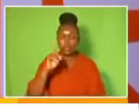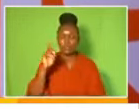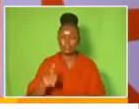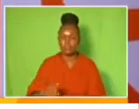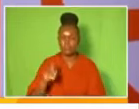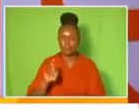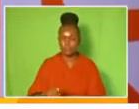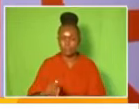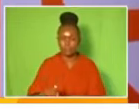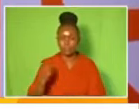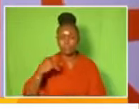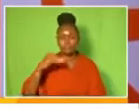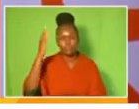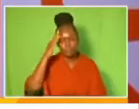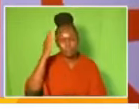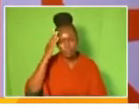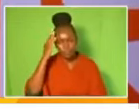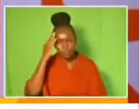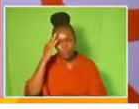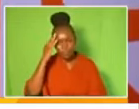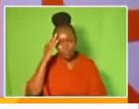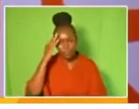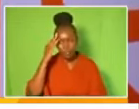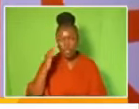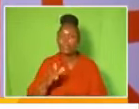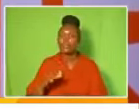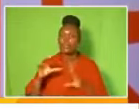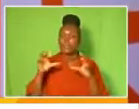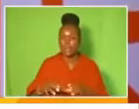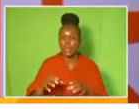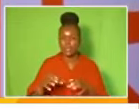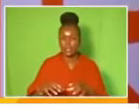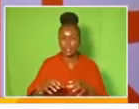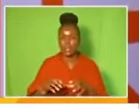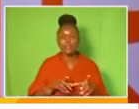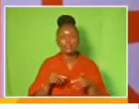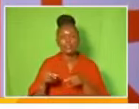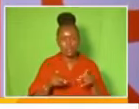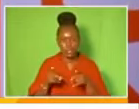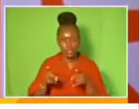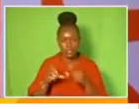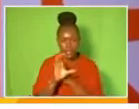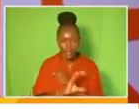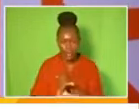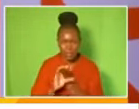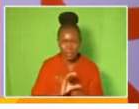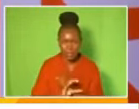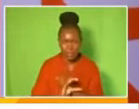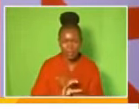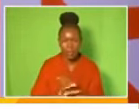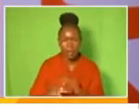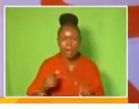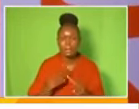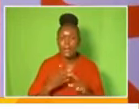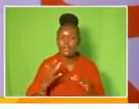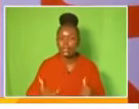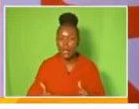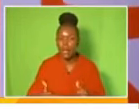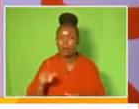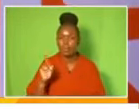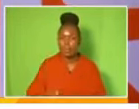We know the huge damage the party in power is doing to the country. We must begin refining our